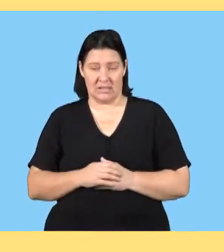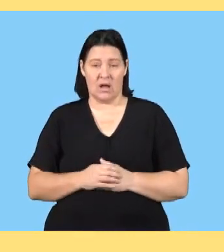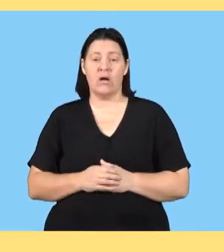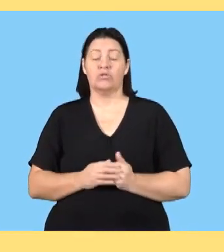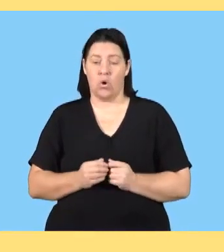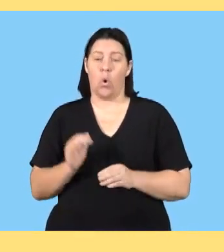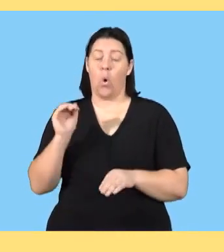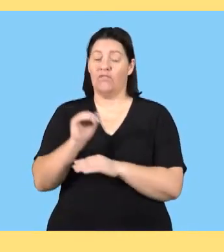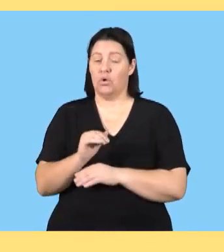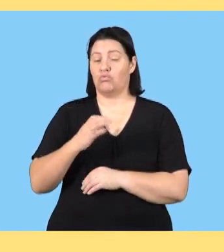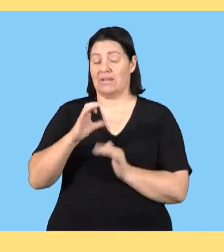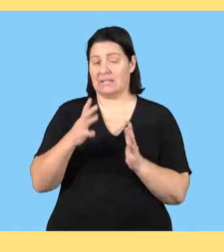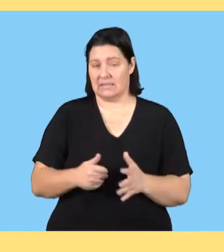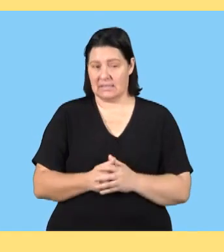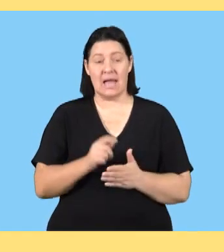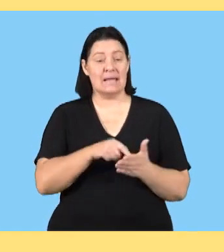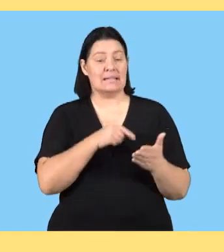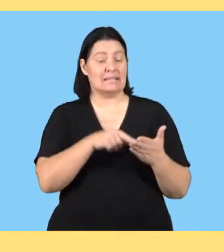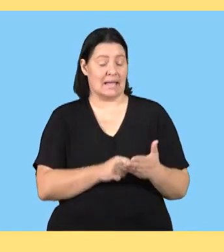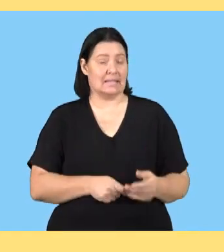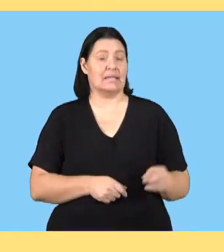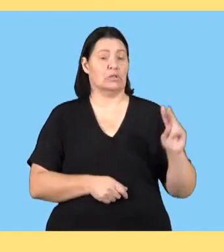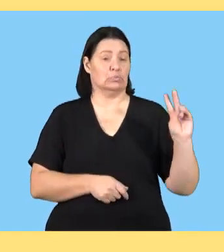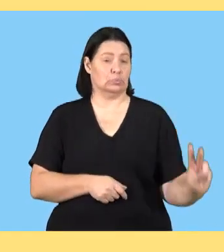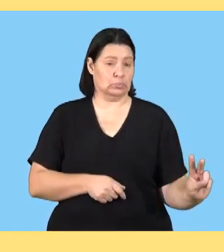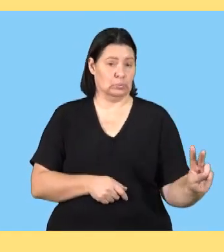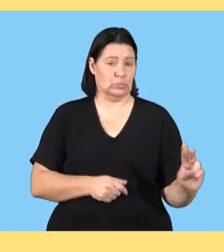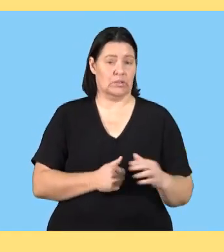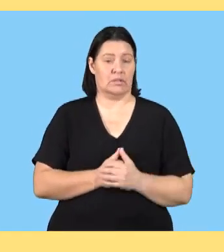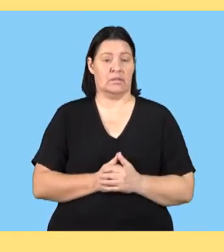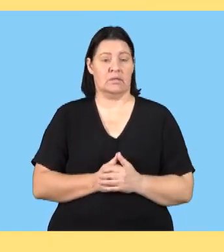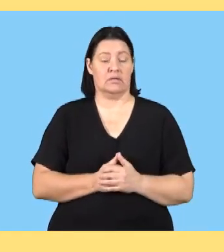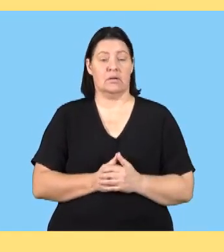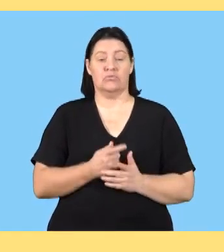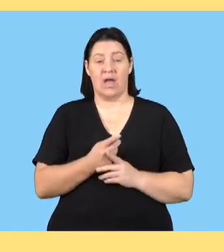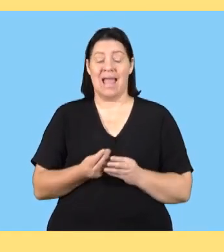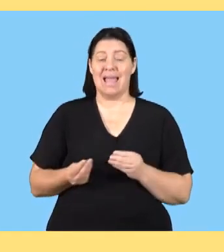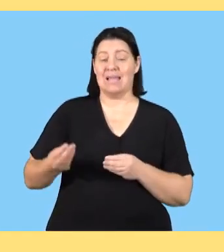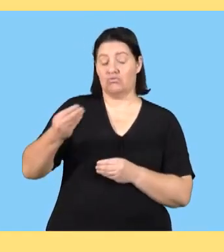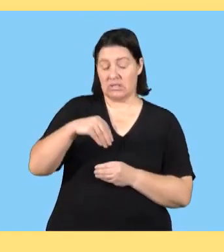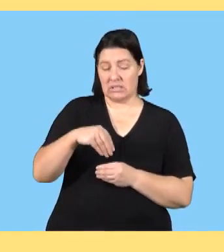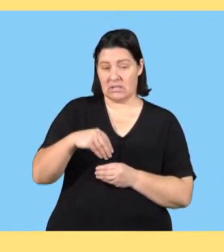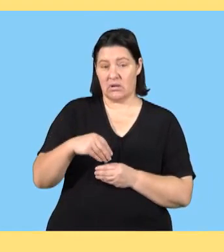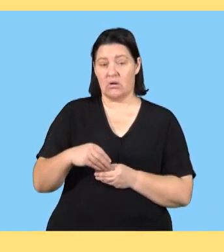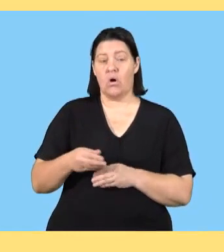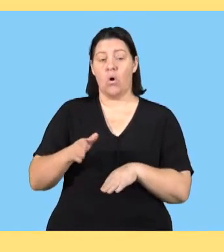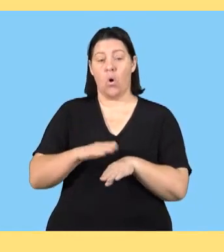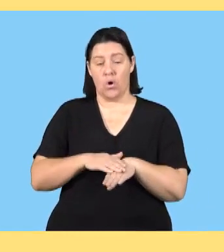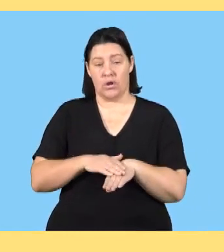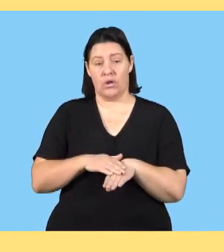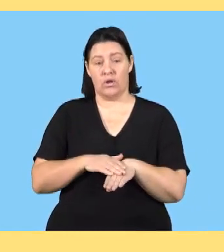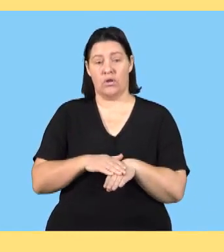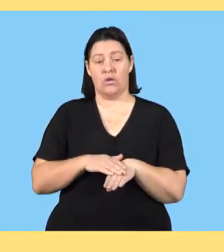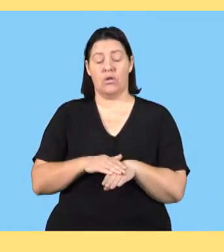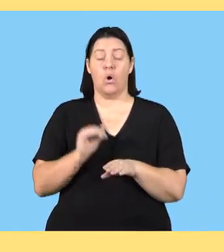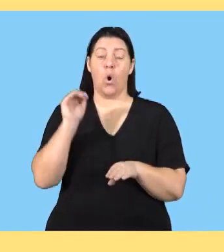overdue creditors. And the date, remember, here I'm going to write 2. I'm going to say interest